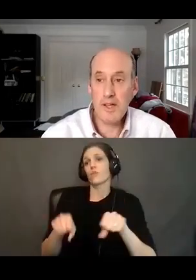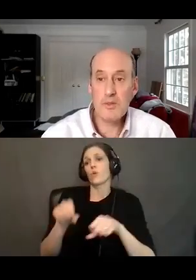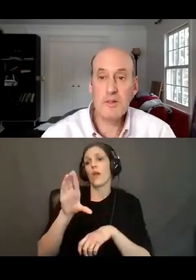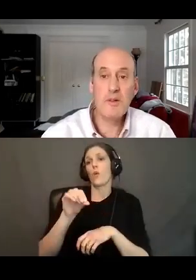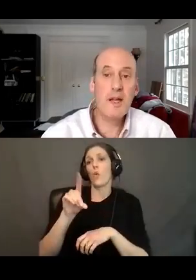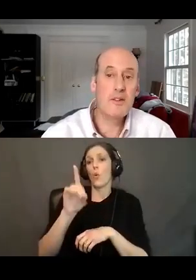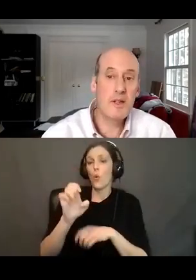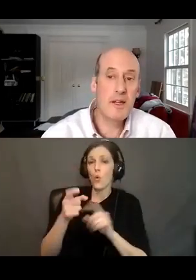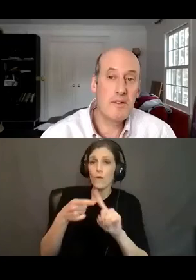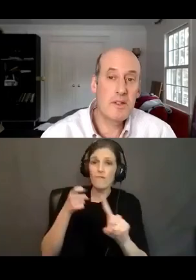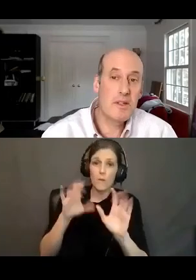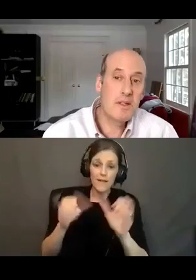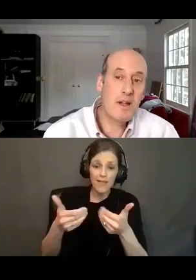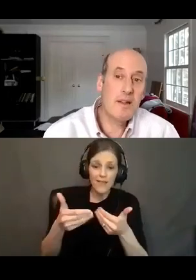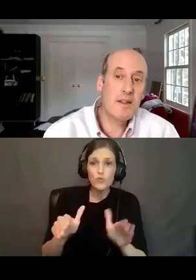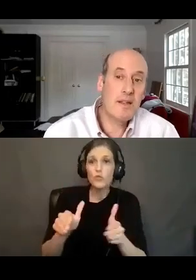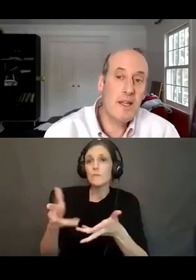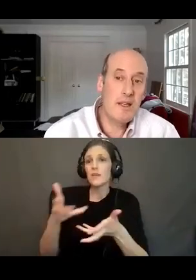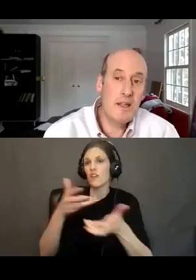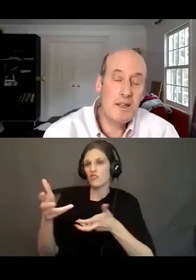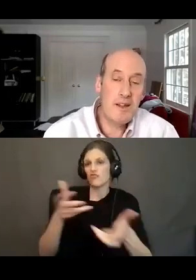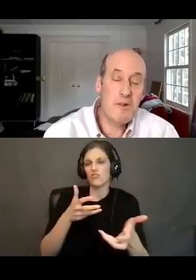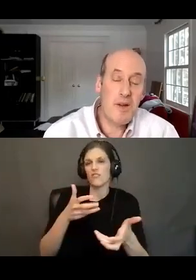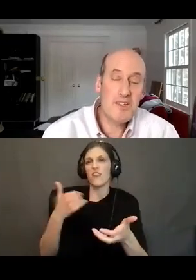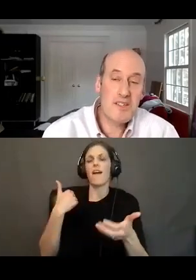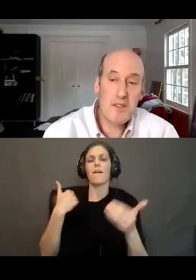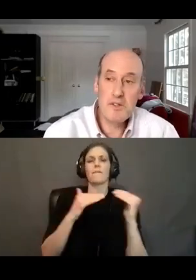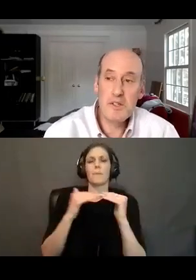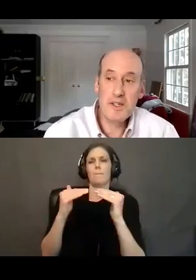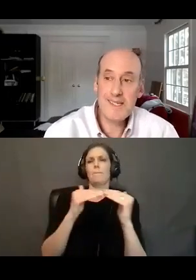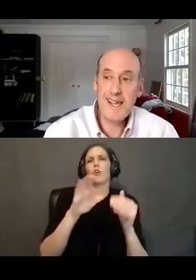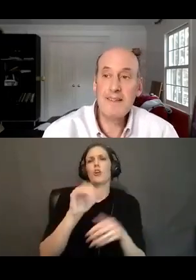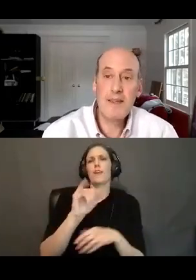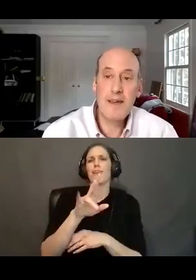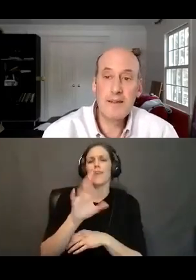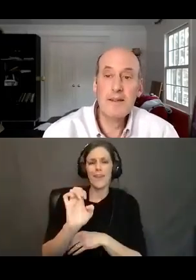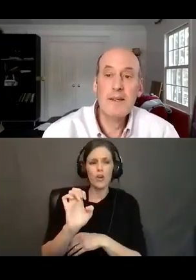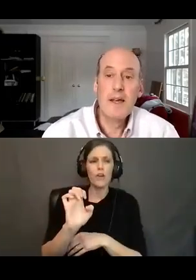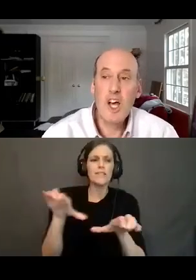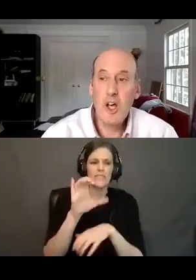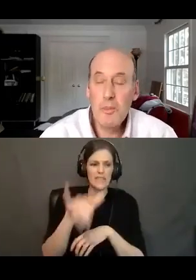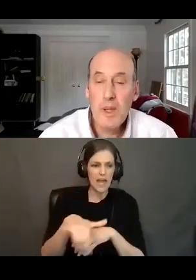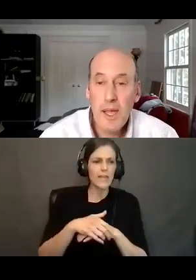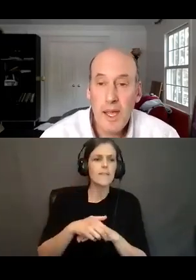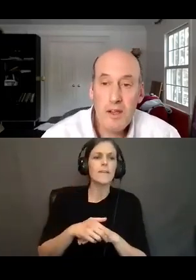of classroom interaction. I have a colleague, Carrie Rosseth, who has done exactly that.